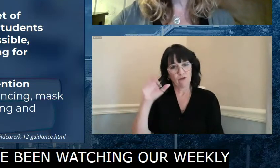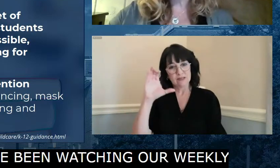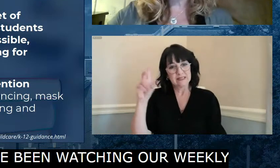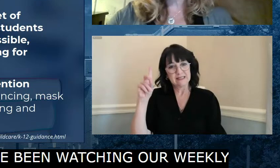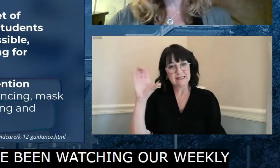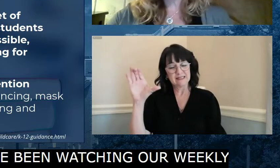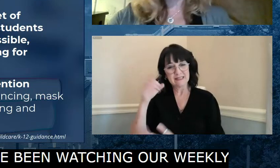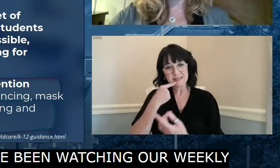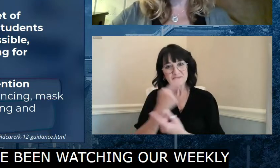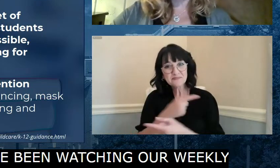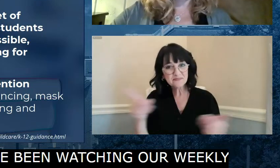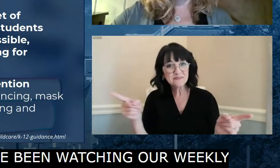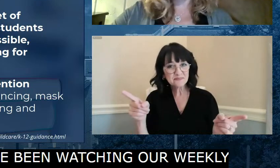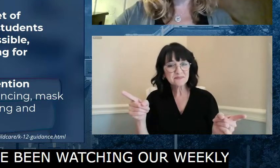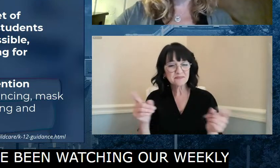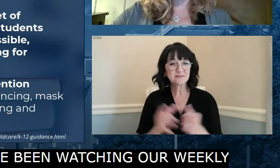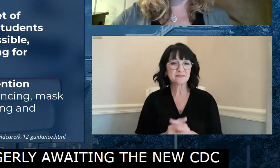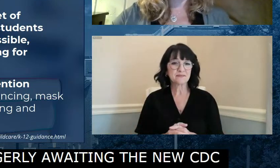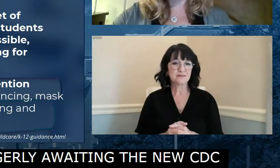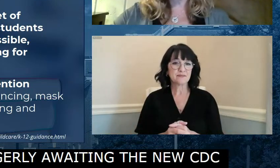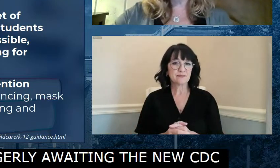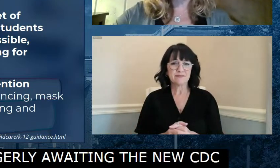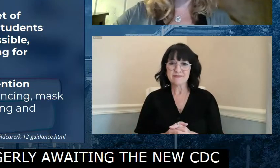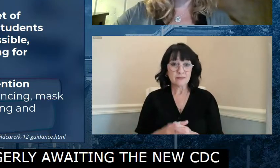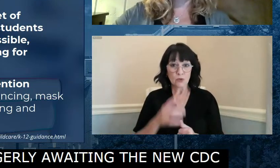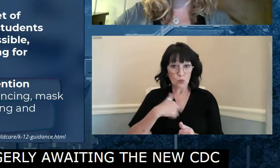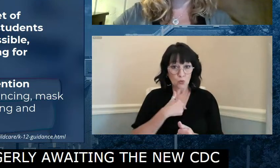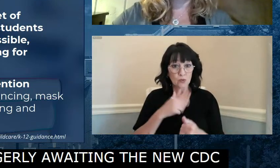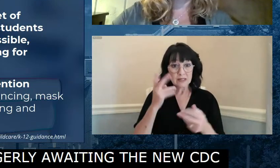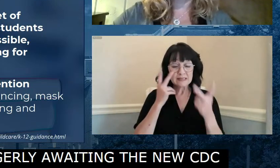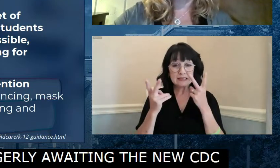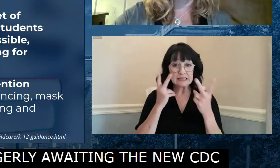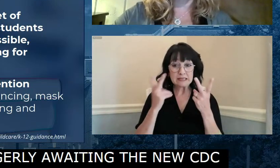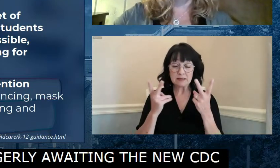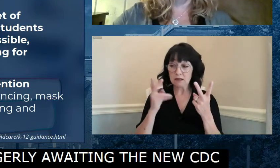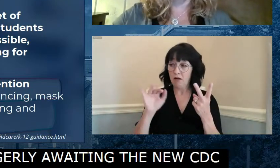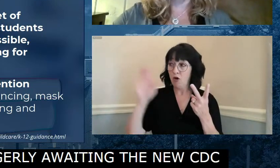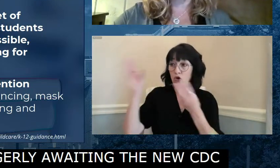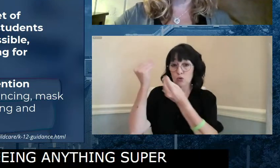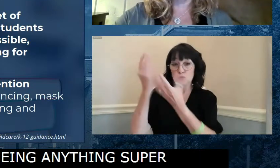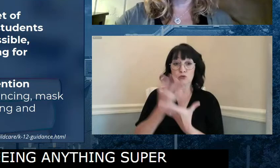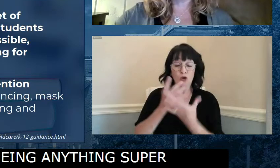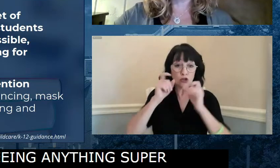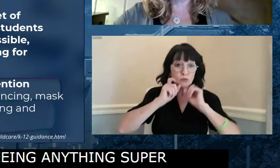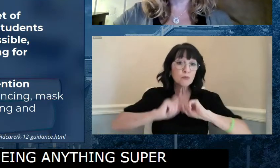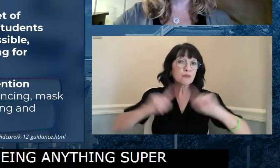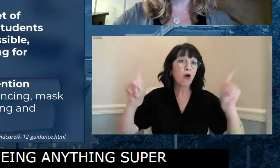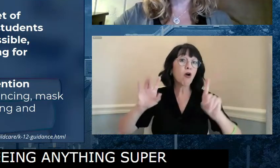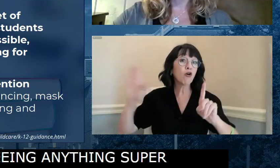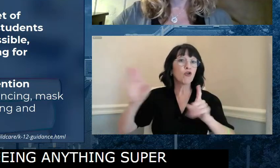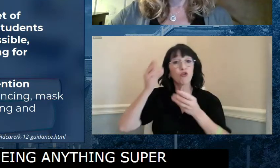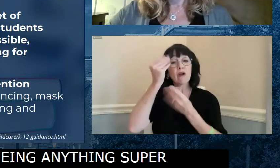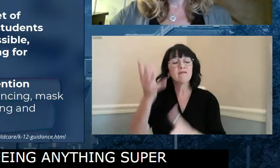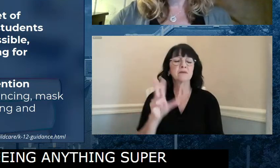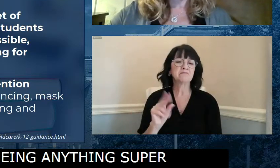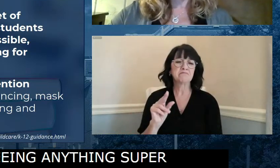quite frankly, we're not really seeing anything super surprising in this guidance. We think that it provides